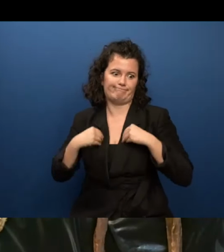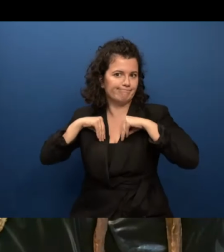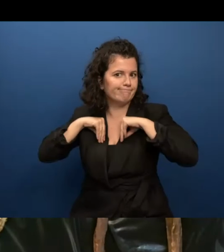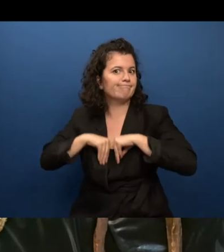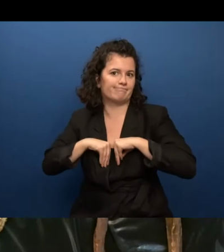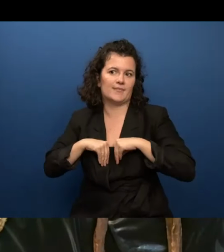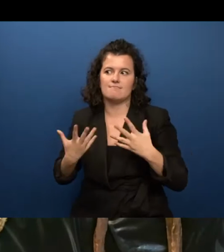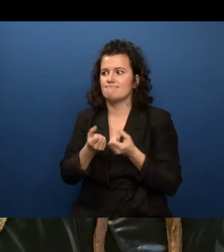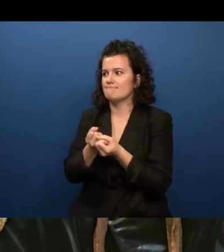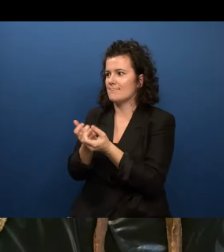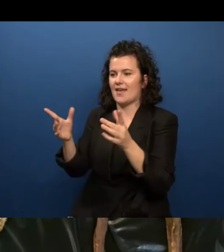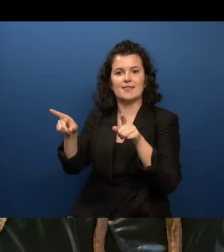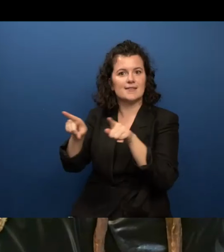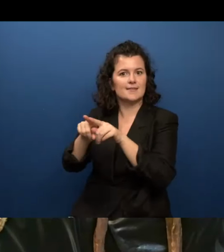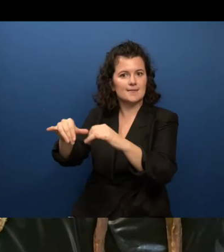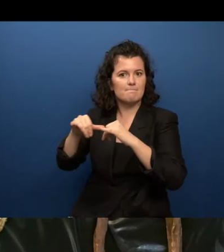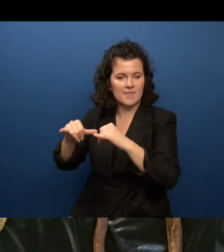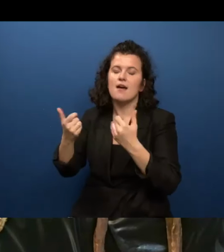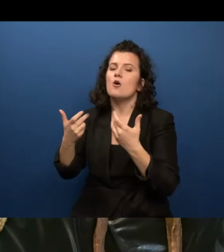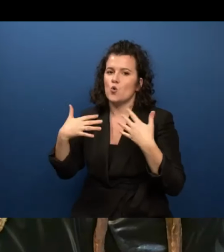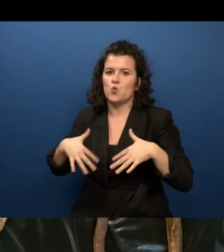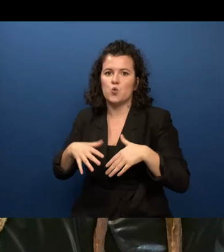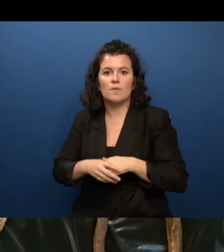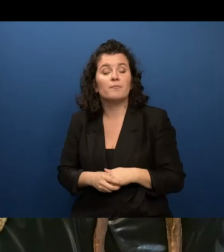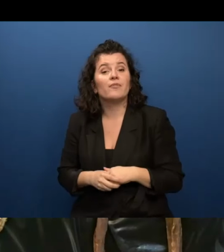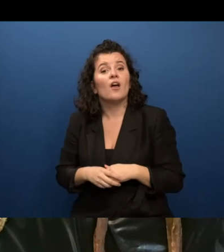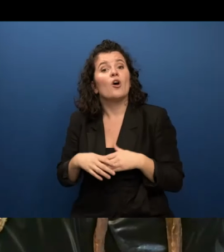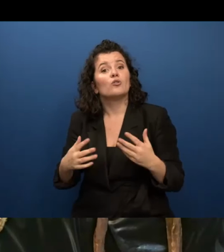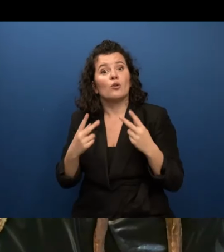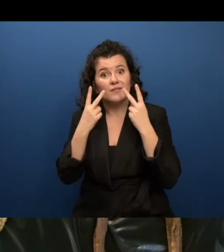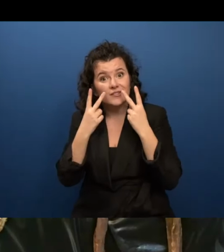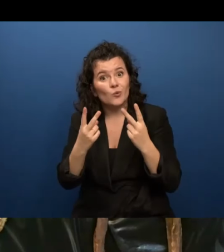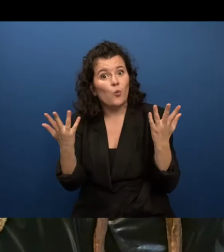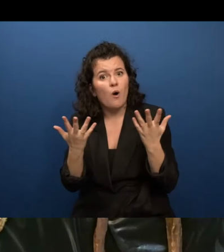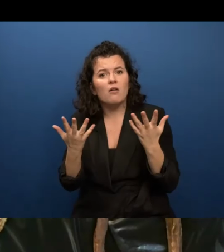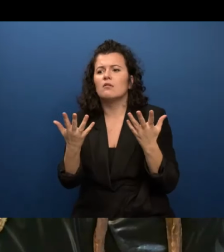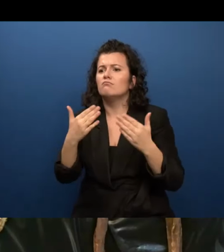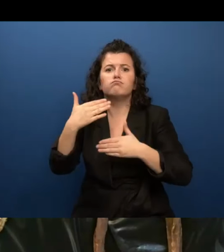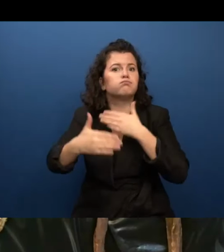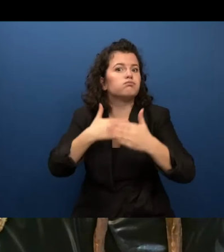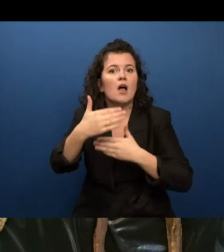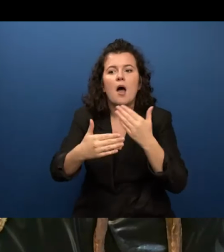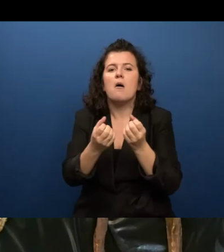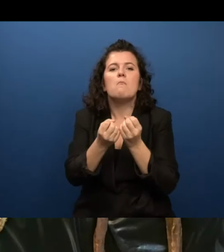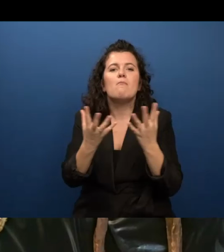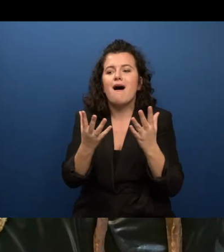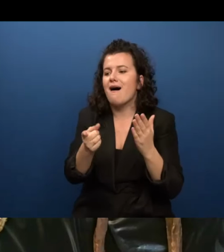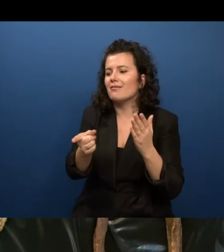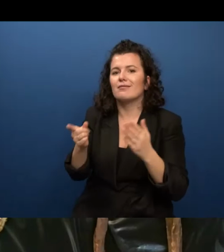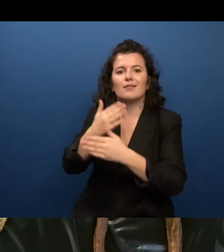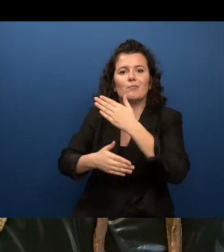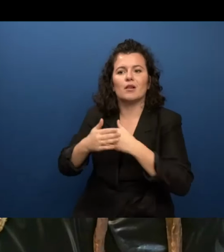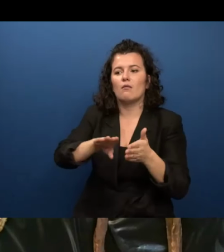I realized when we did our community forum, these are people who are left behind. We've been left behind in so many development, be it